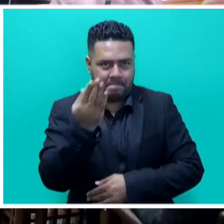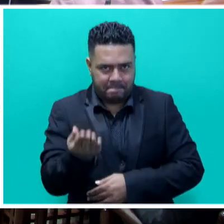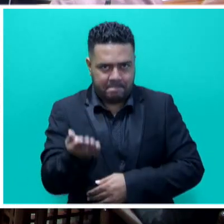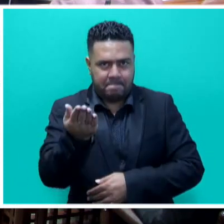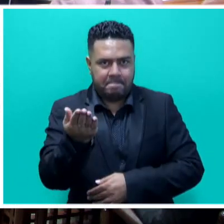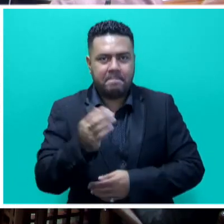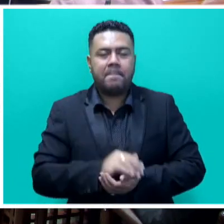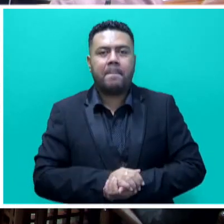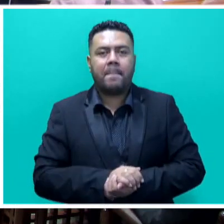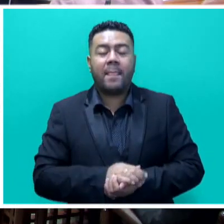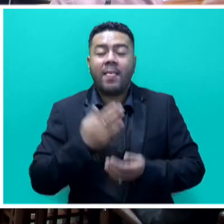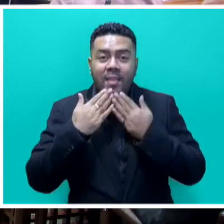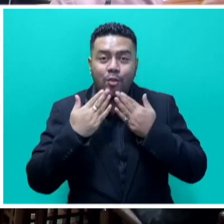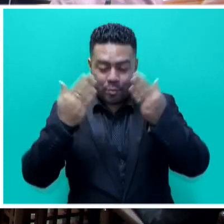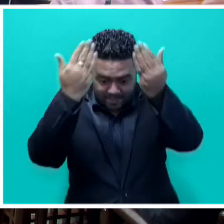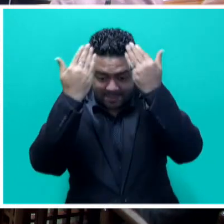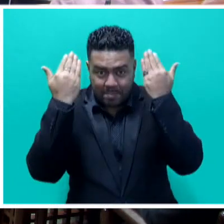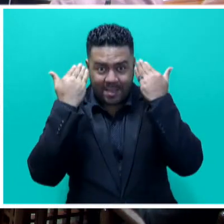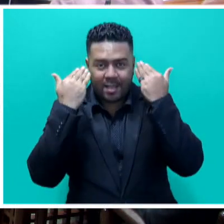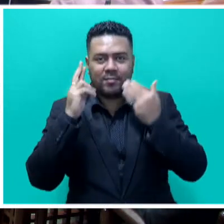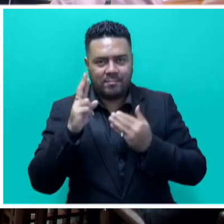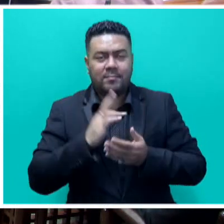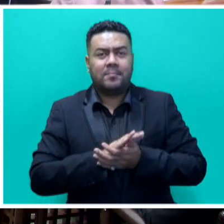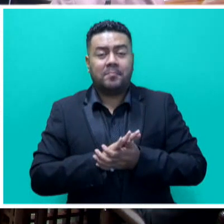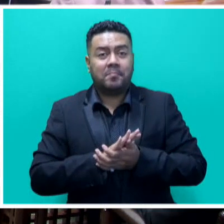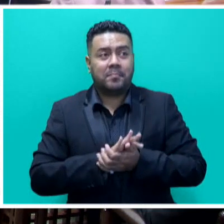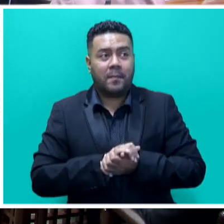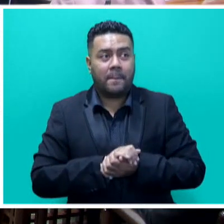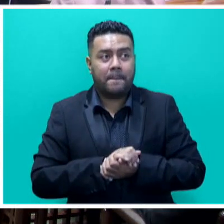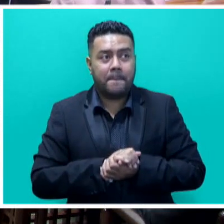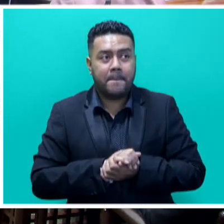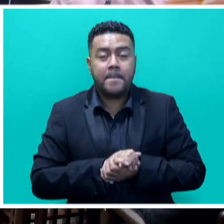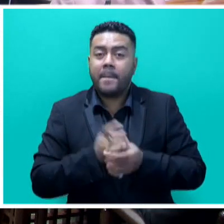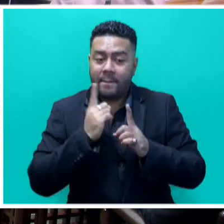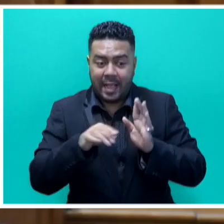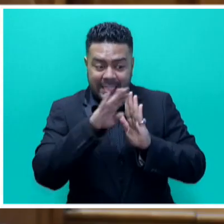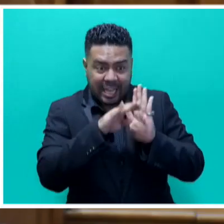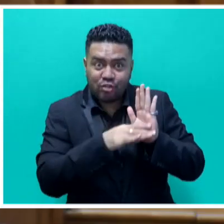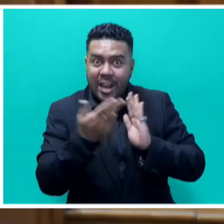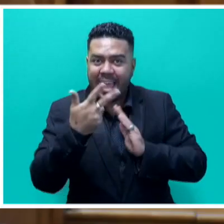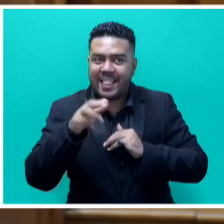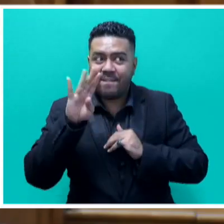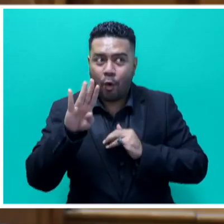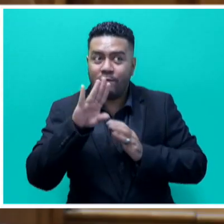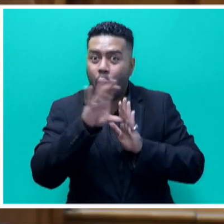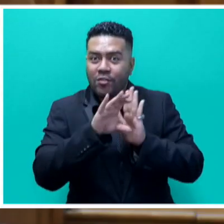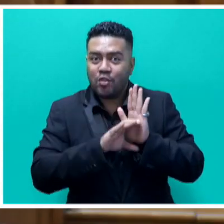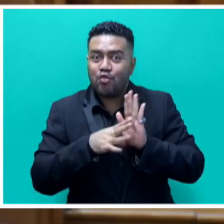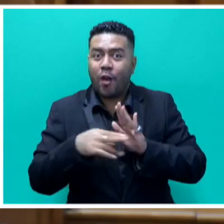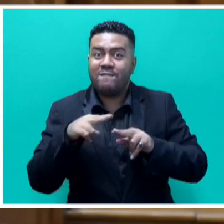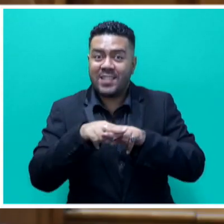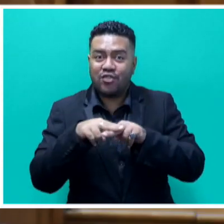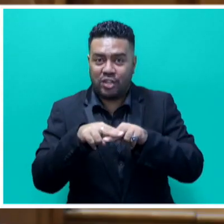Thank you, Mr. Speaker. Mr. Speaker, pursuant to Section 84 of the Constitution of the Republic of